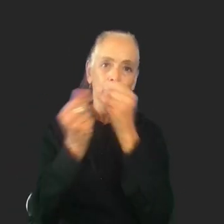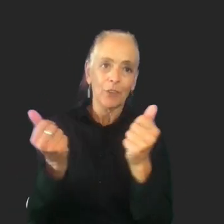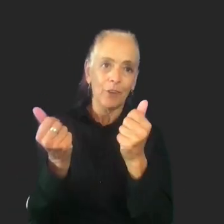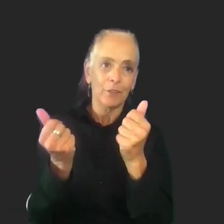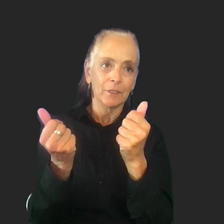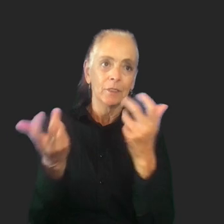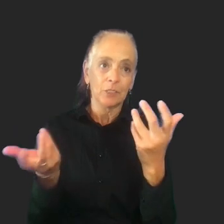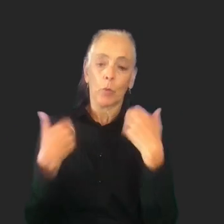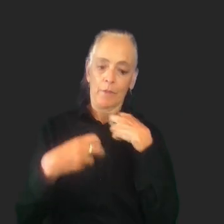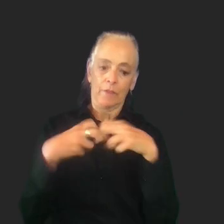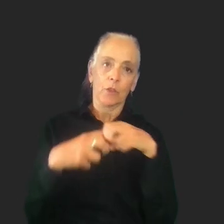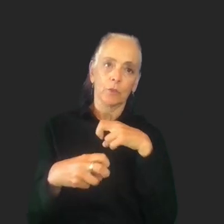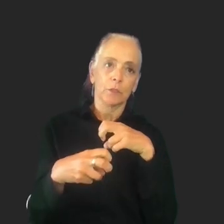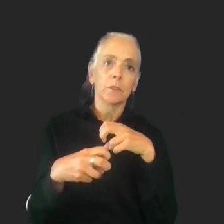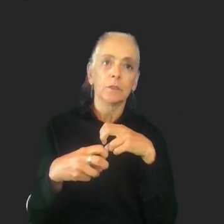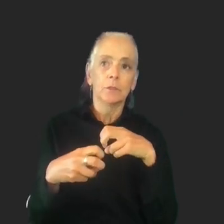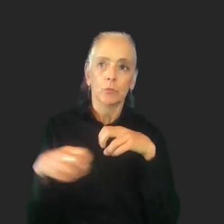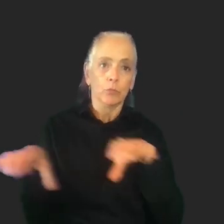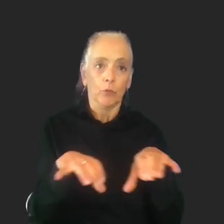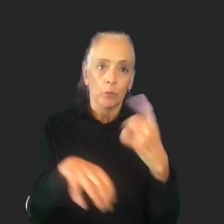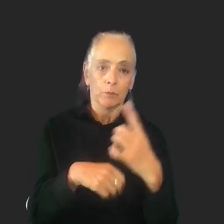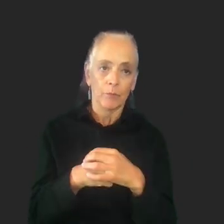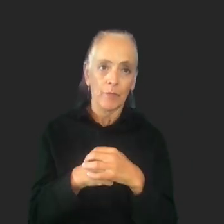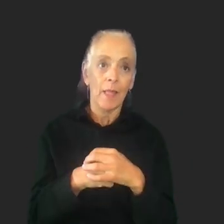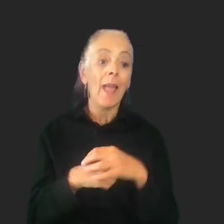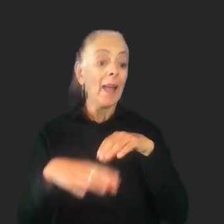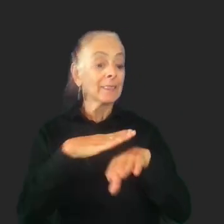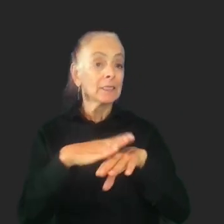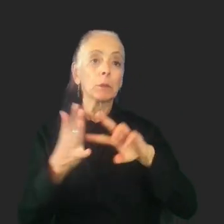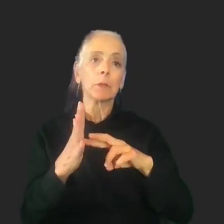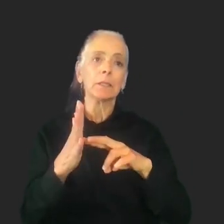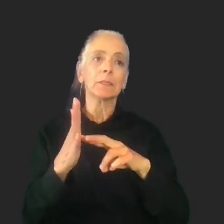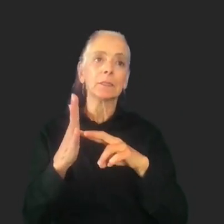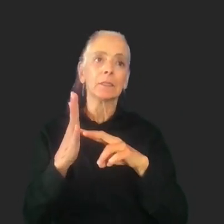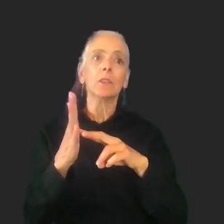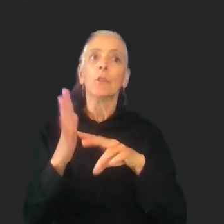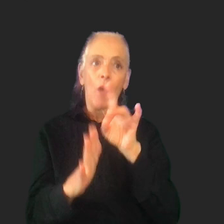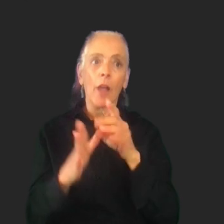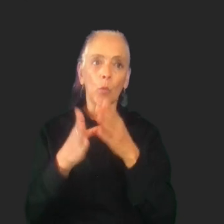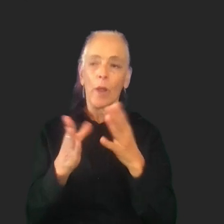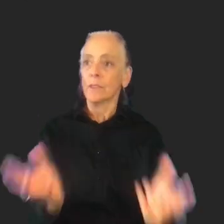difficulty performing a task accessibility means avoiding that mismatch